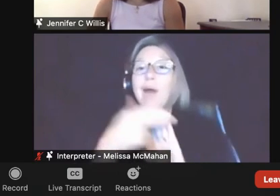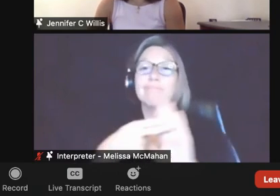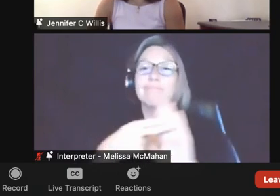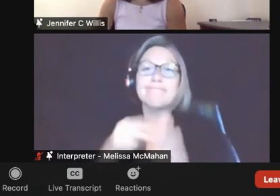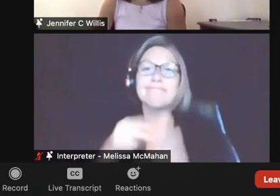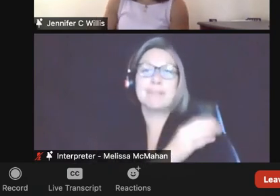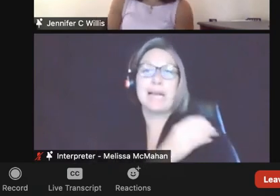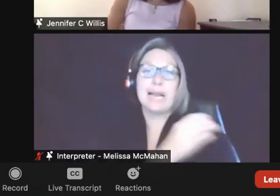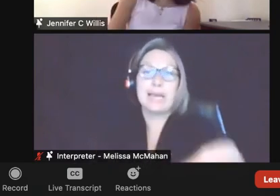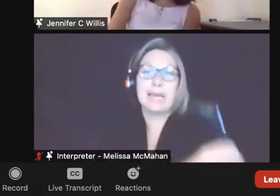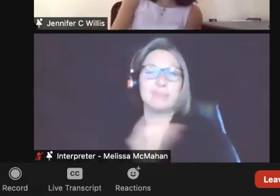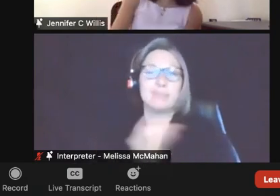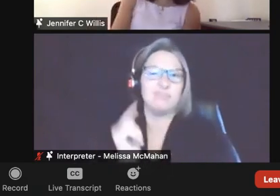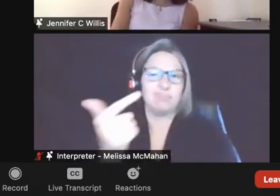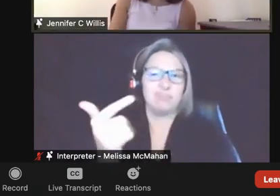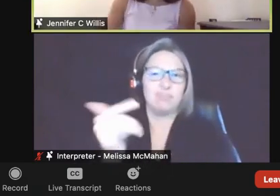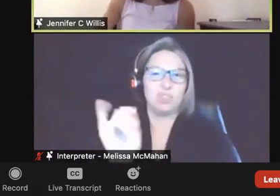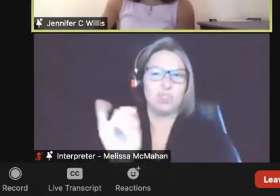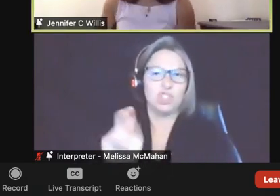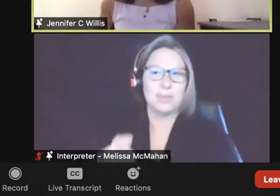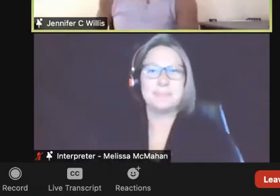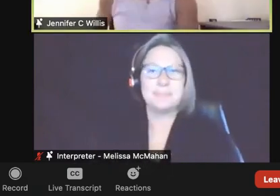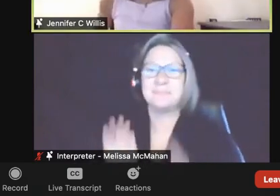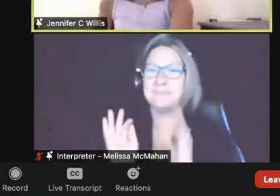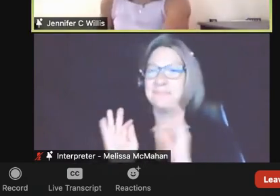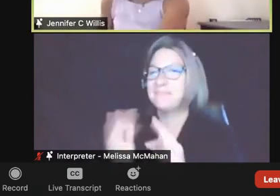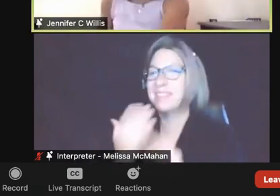Back to you. Sweet, thank you.